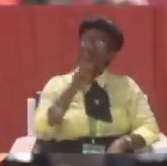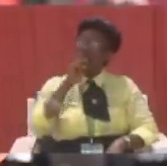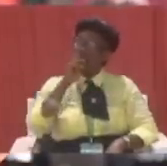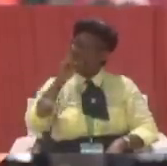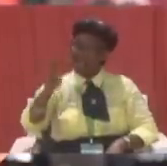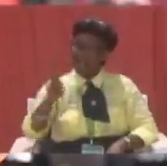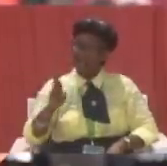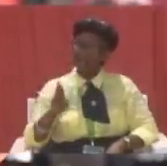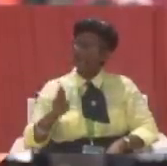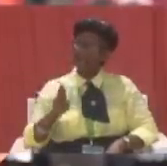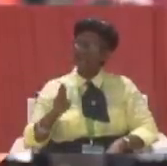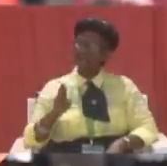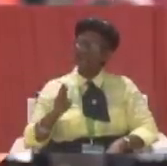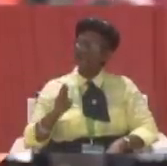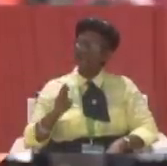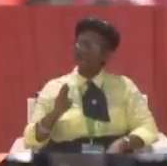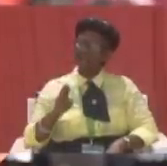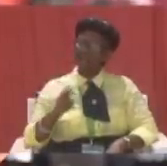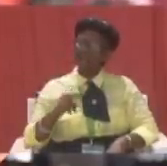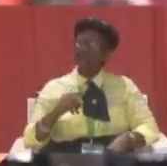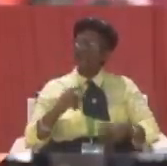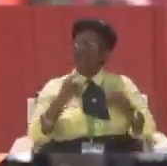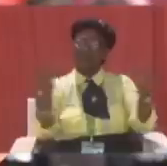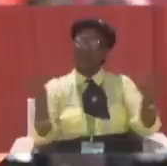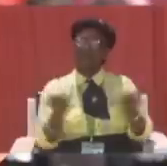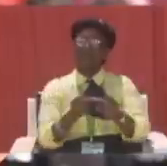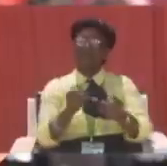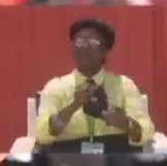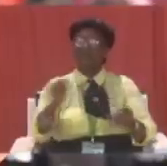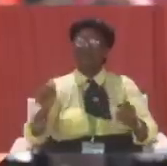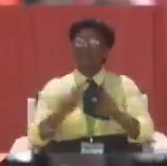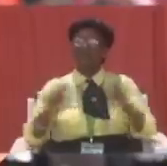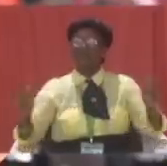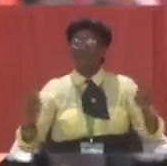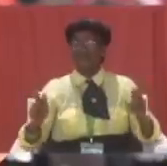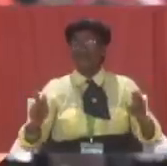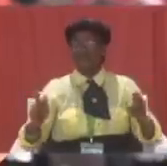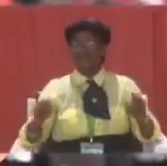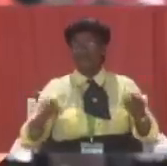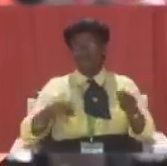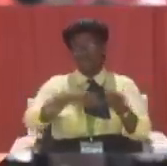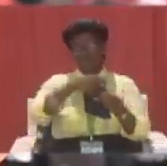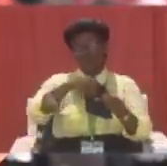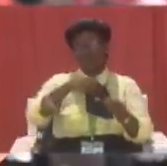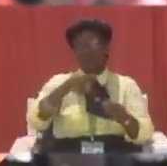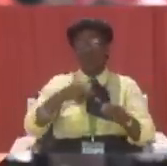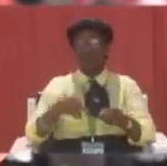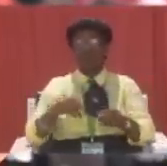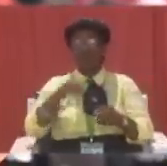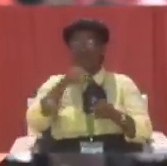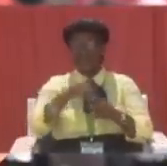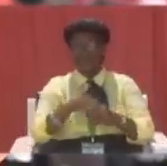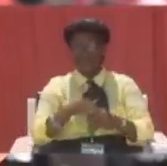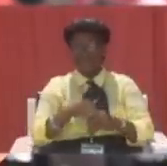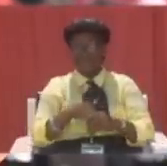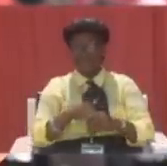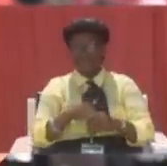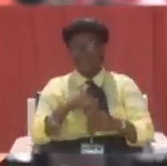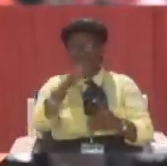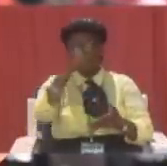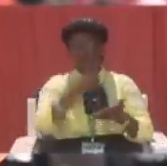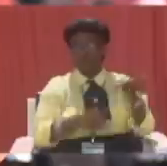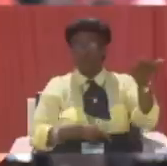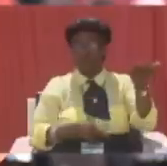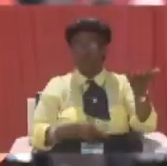plays a great role in what your children